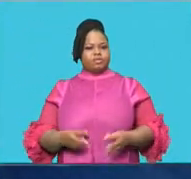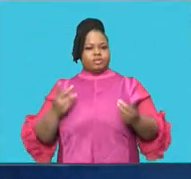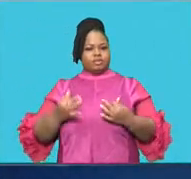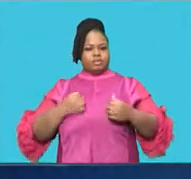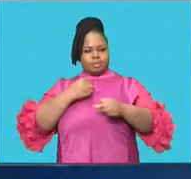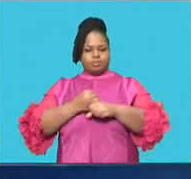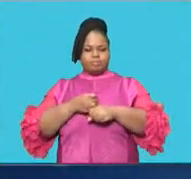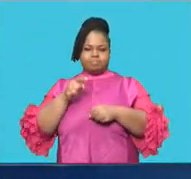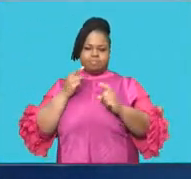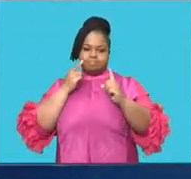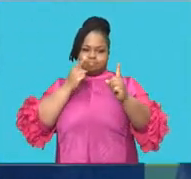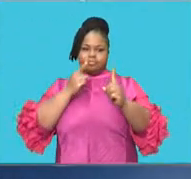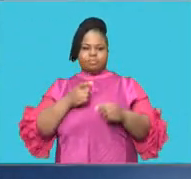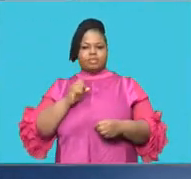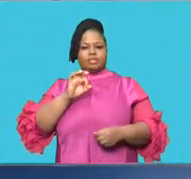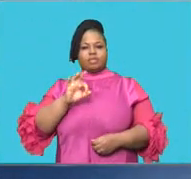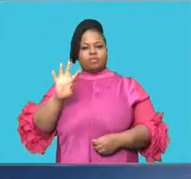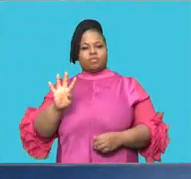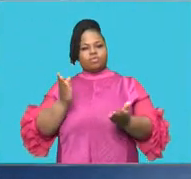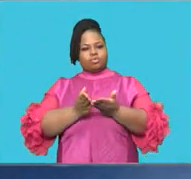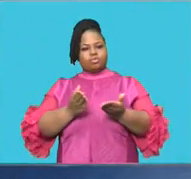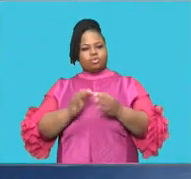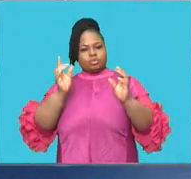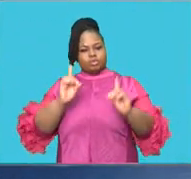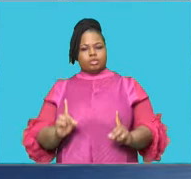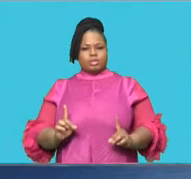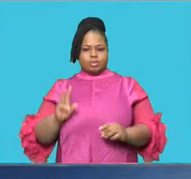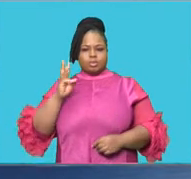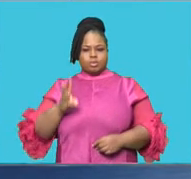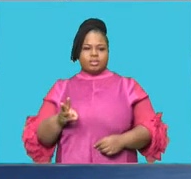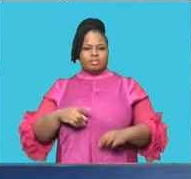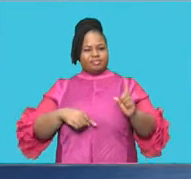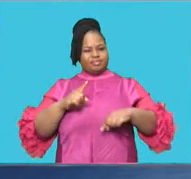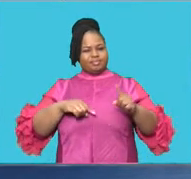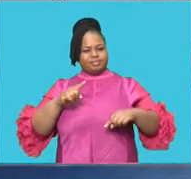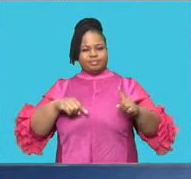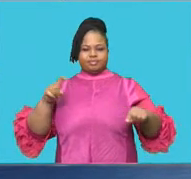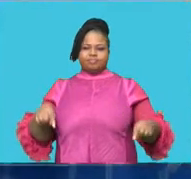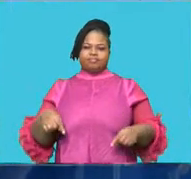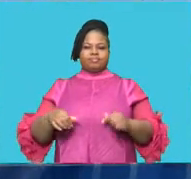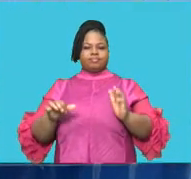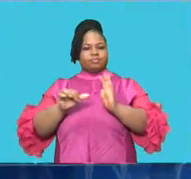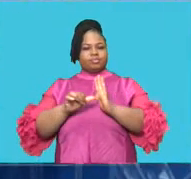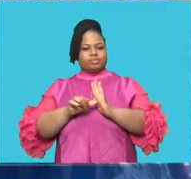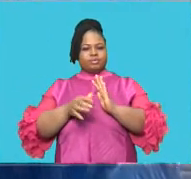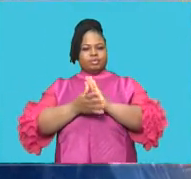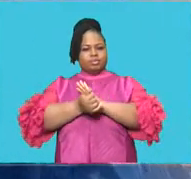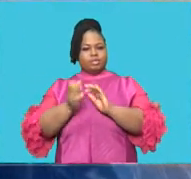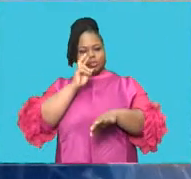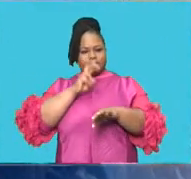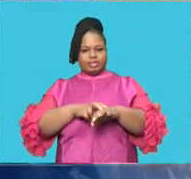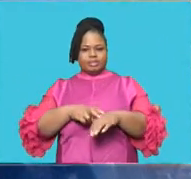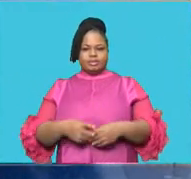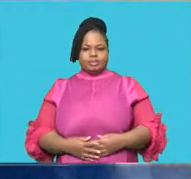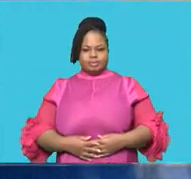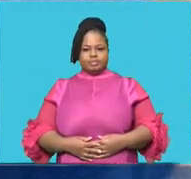year with the goal of reaching 34 schools with specializations in various key skills required for significant sectors